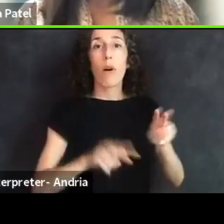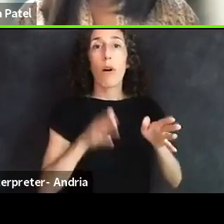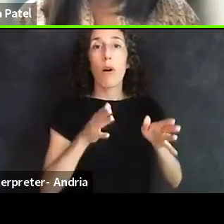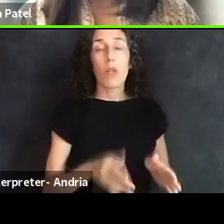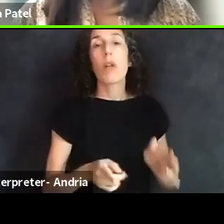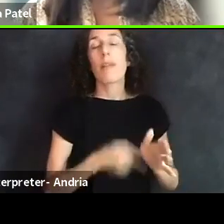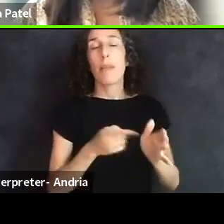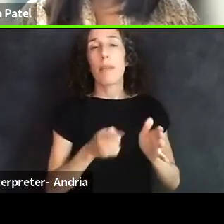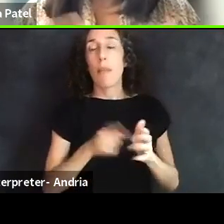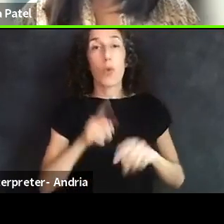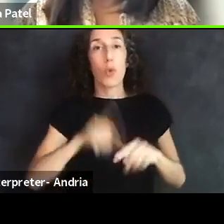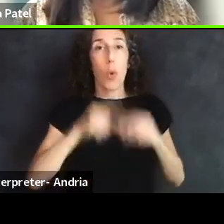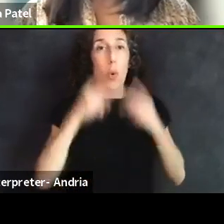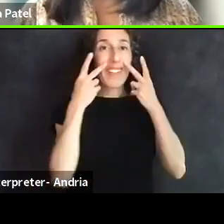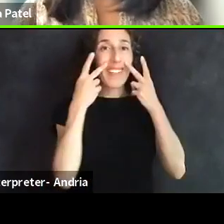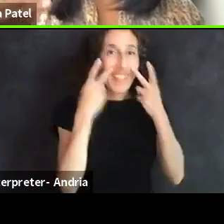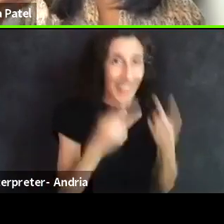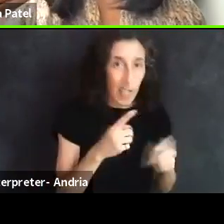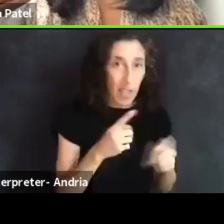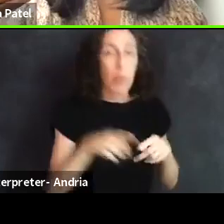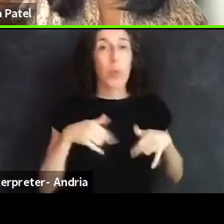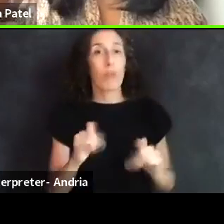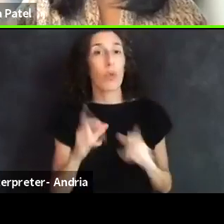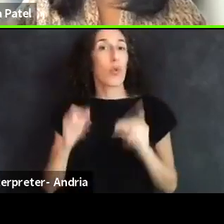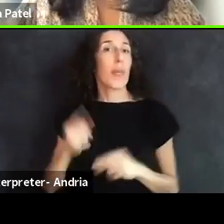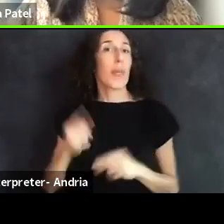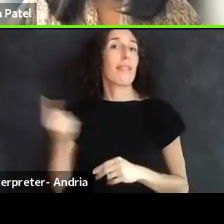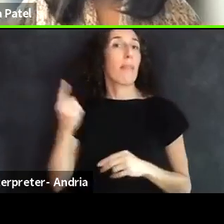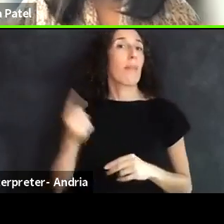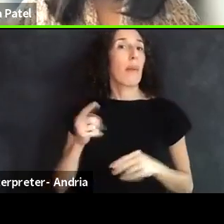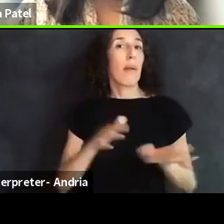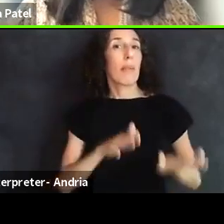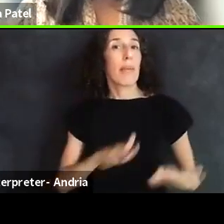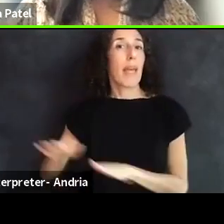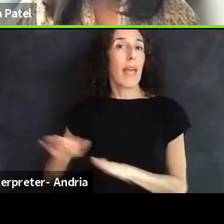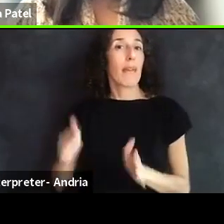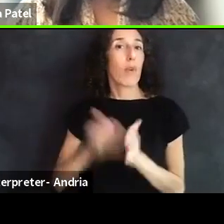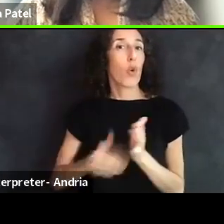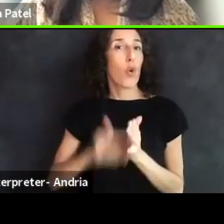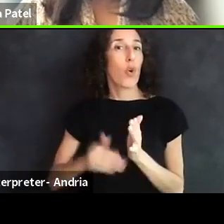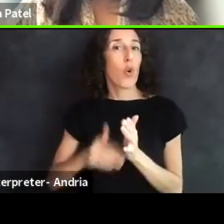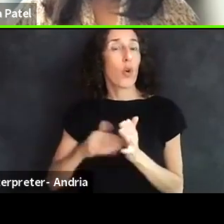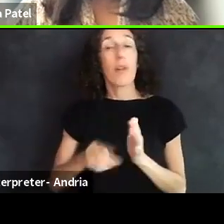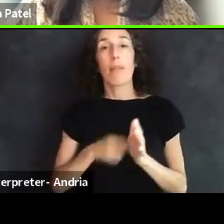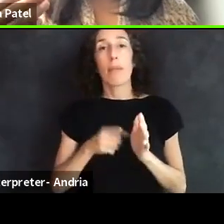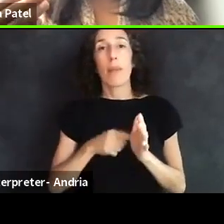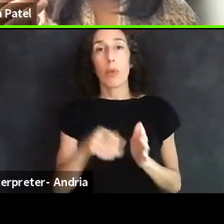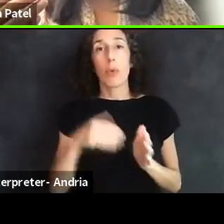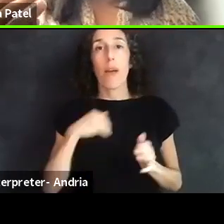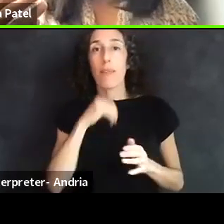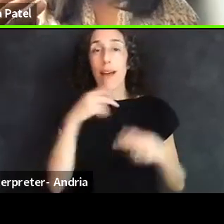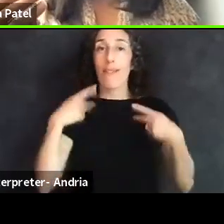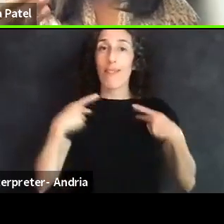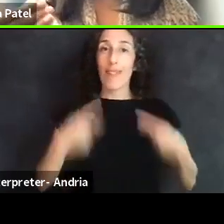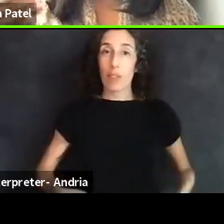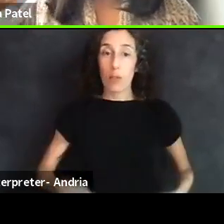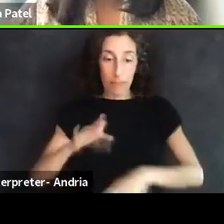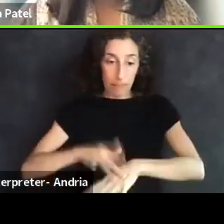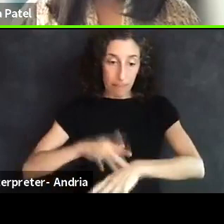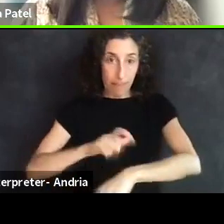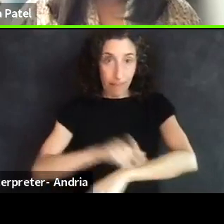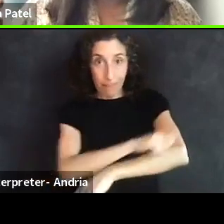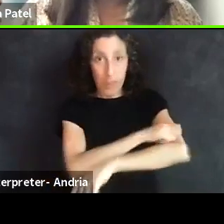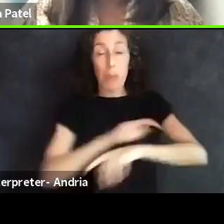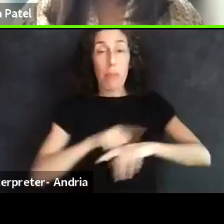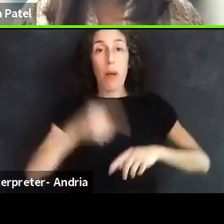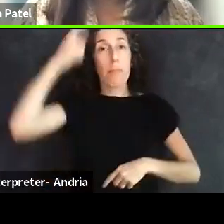for people to ask and to share, that there are mental compulsions where a person might feel like they will